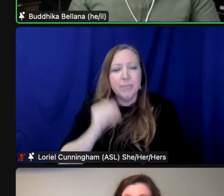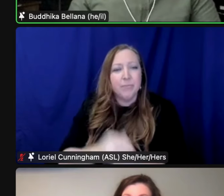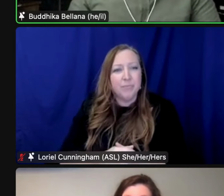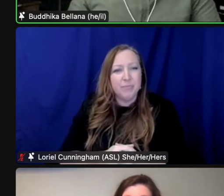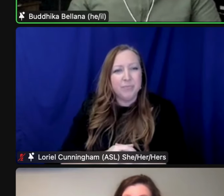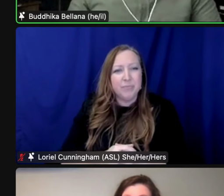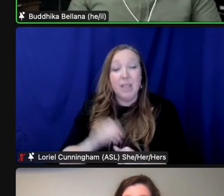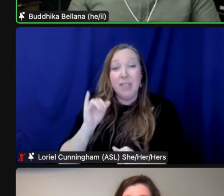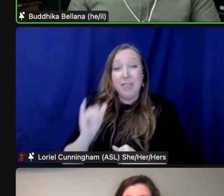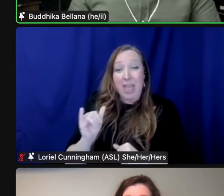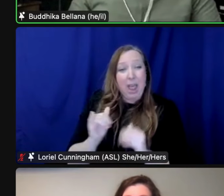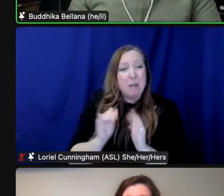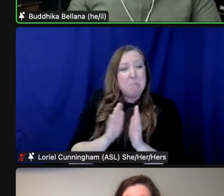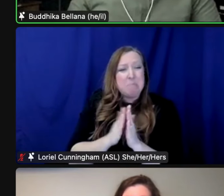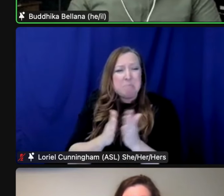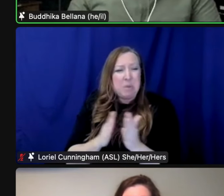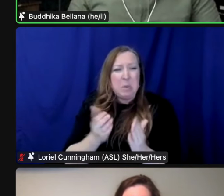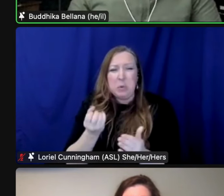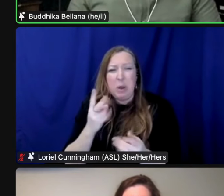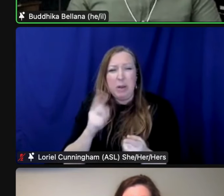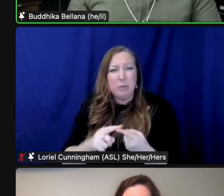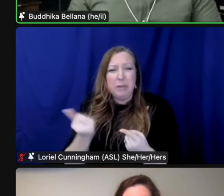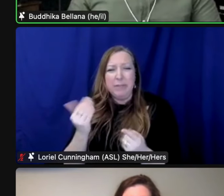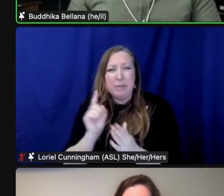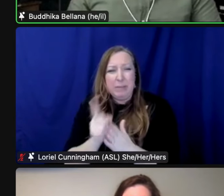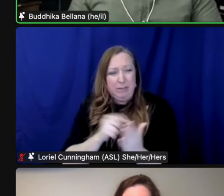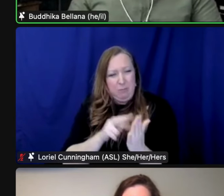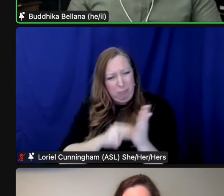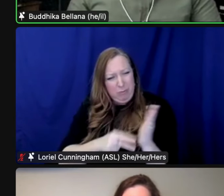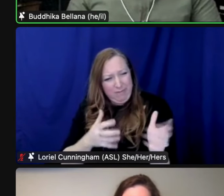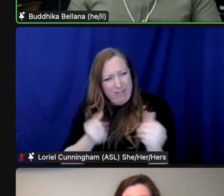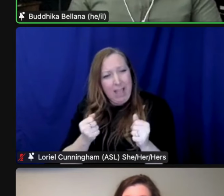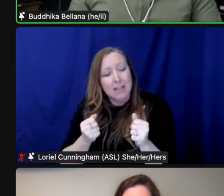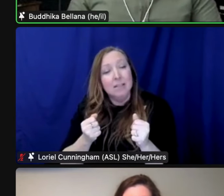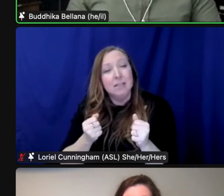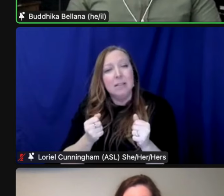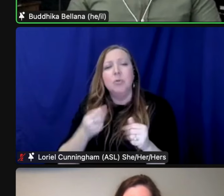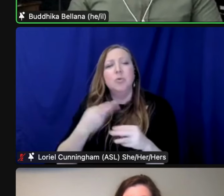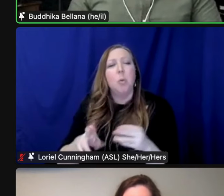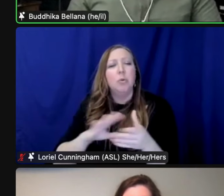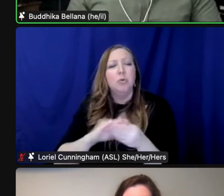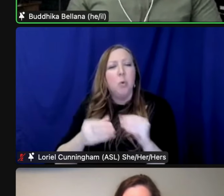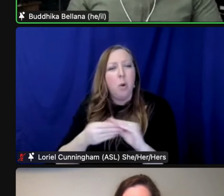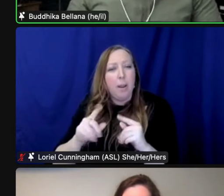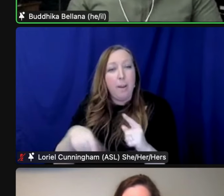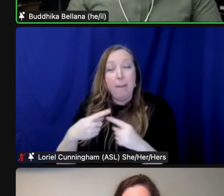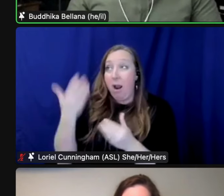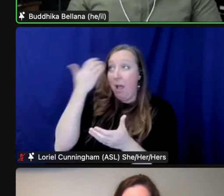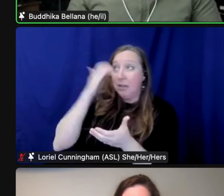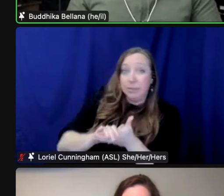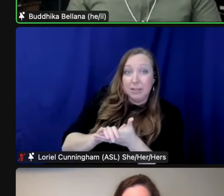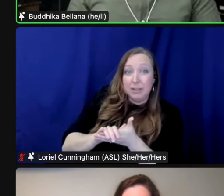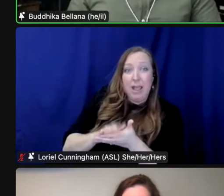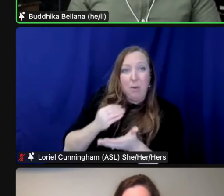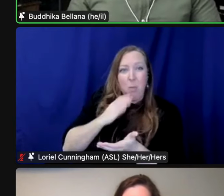15 minute read. It's under 3,000 words, and it's about a husband and a wife. The husband goes on a camping